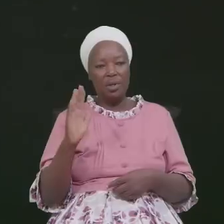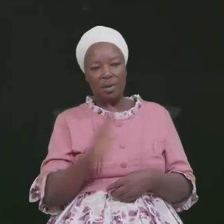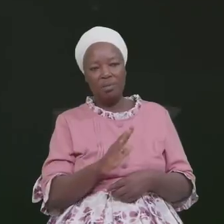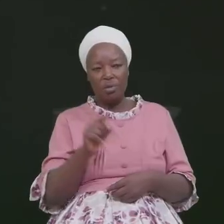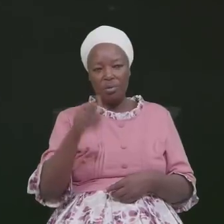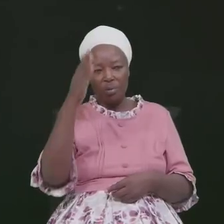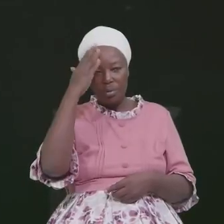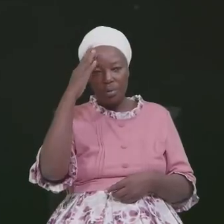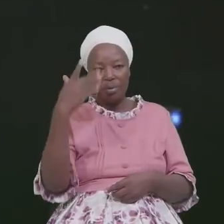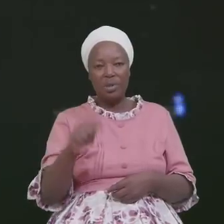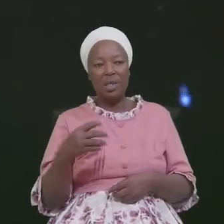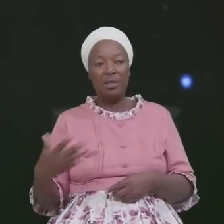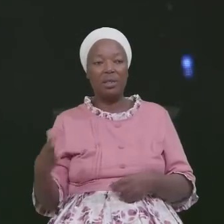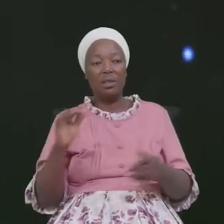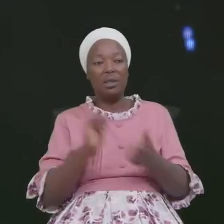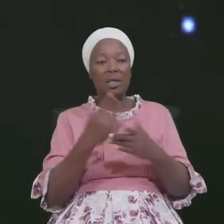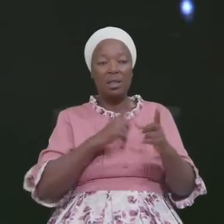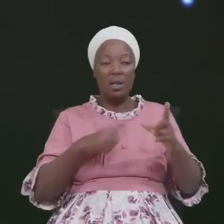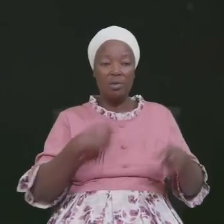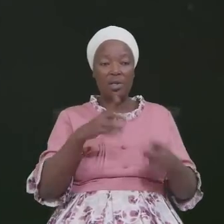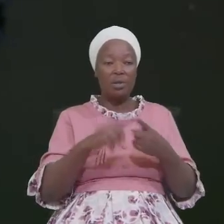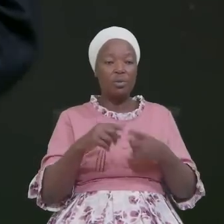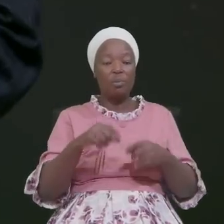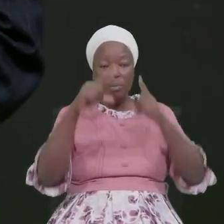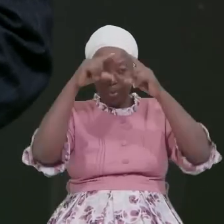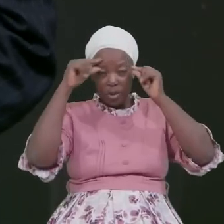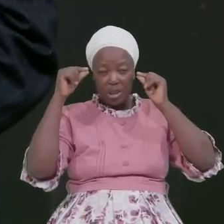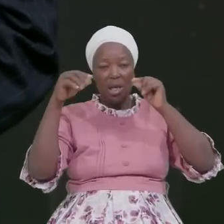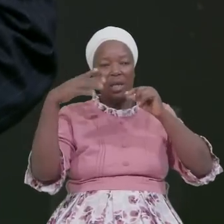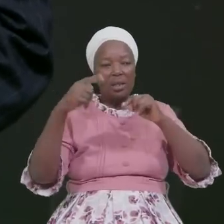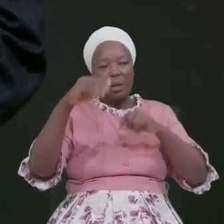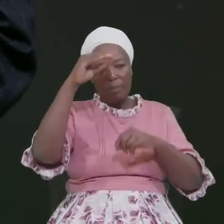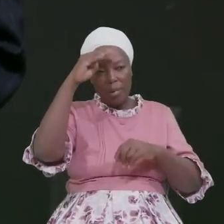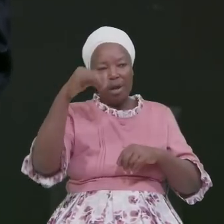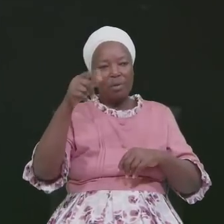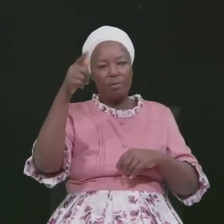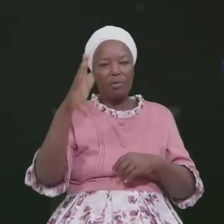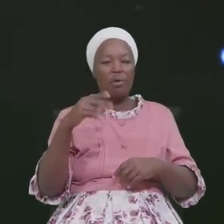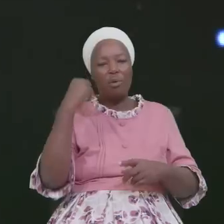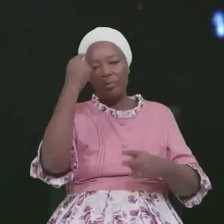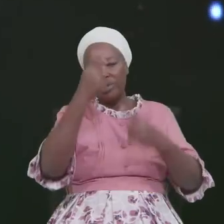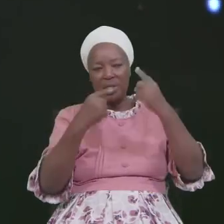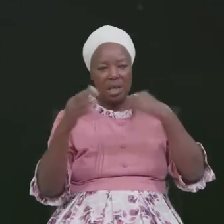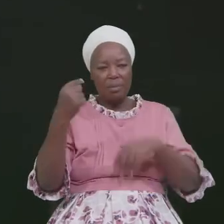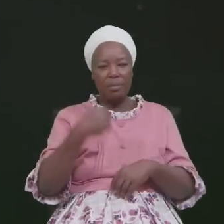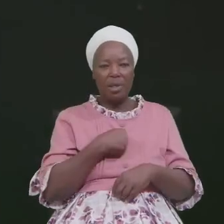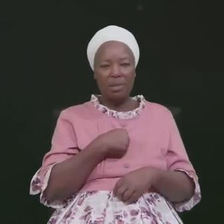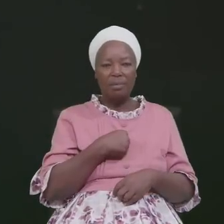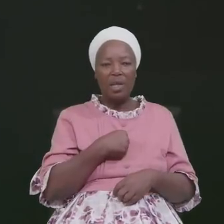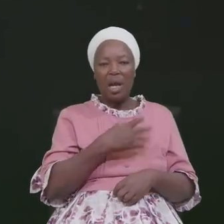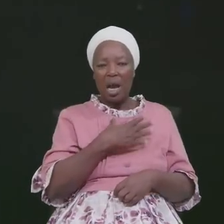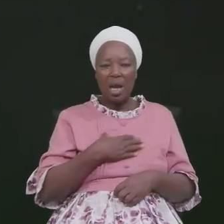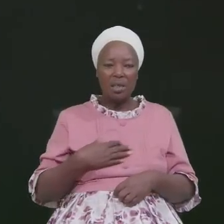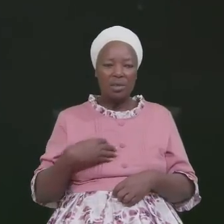that the Lord said unto Moses, the man of God, concerning me and